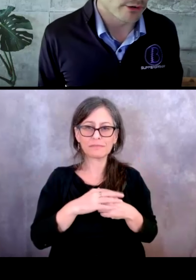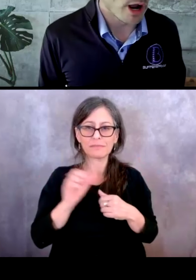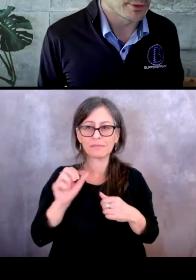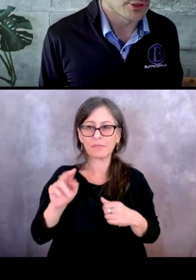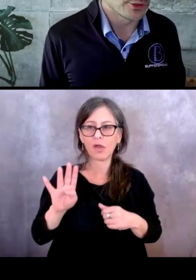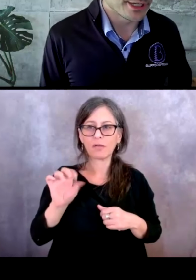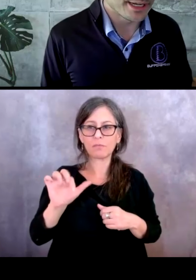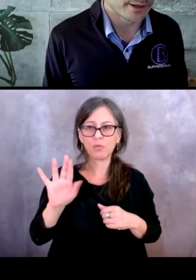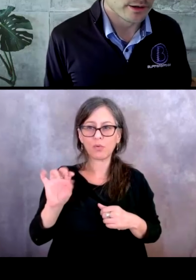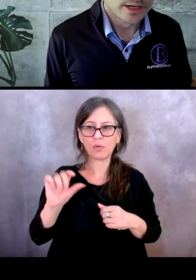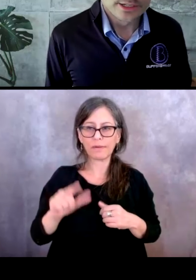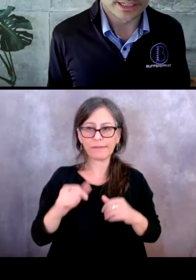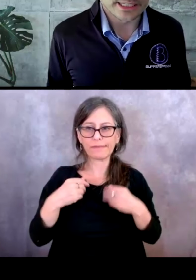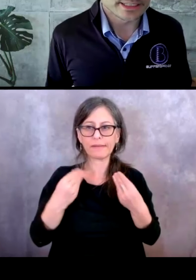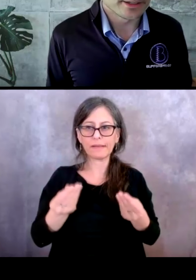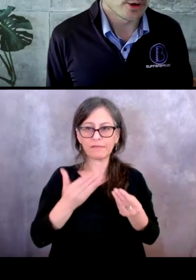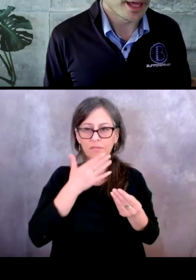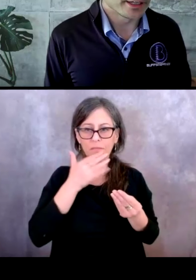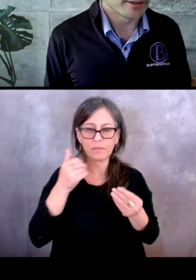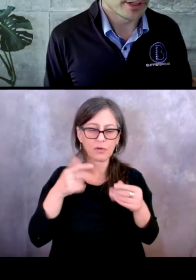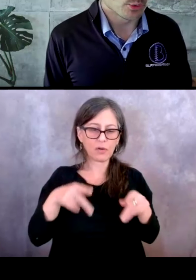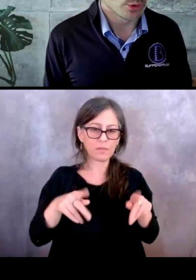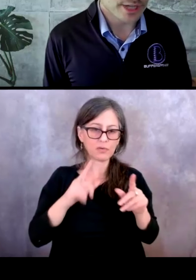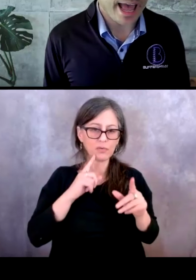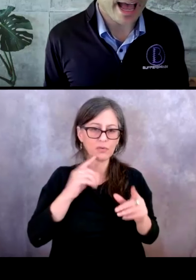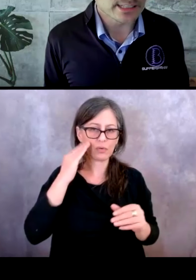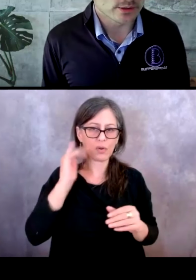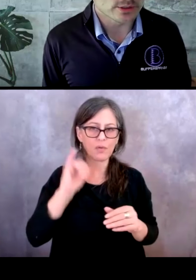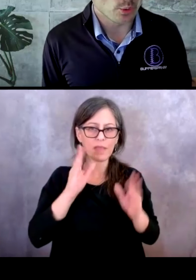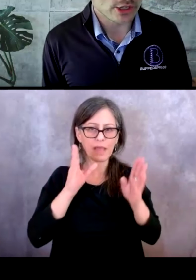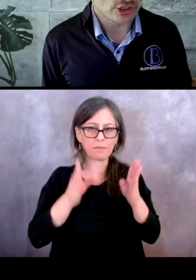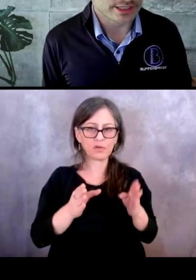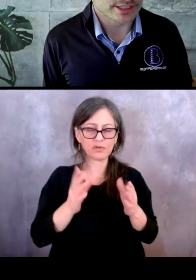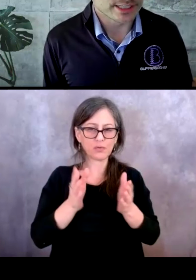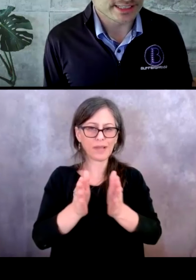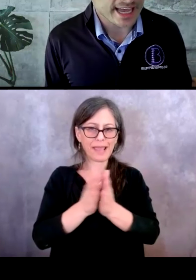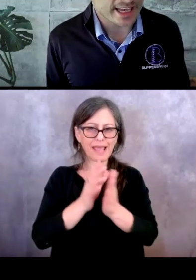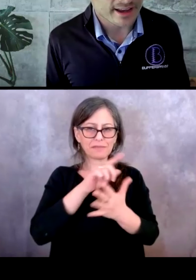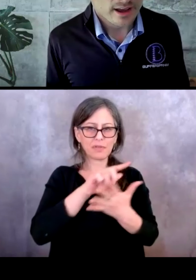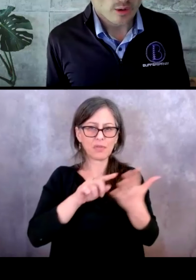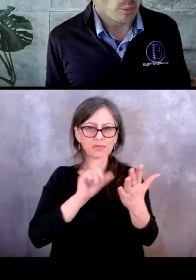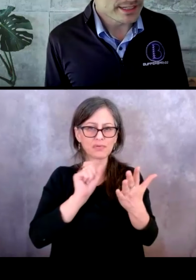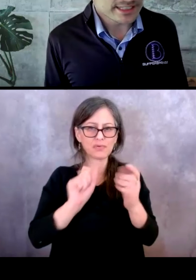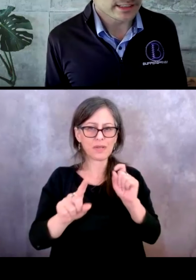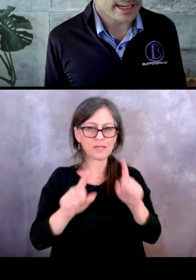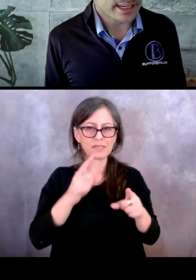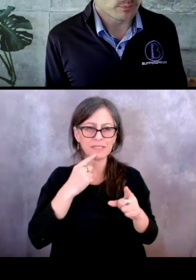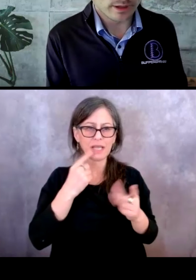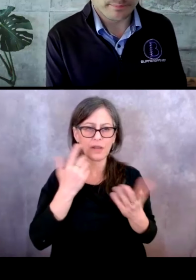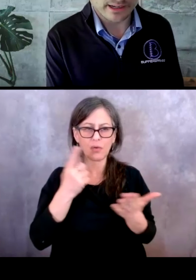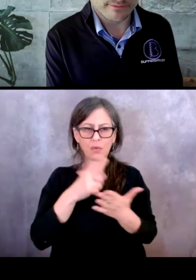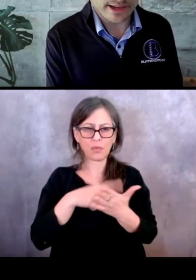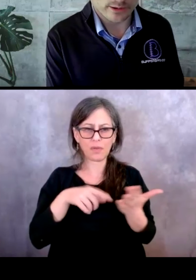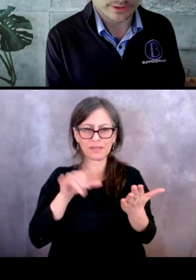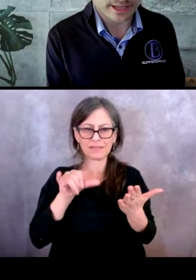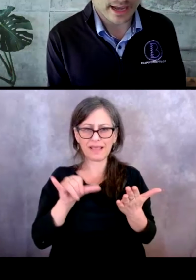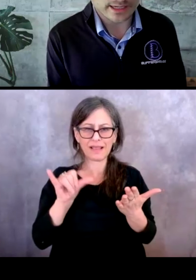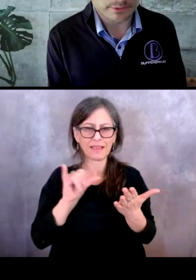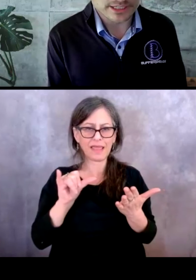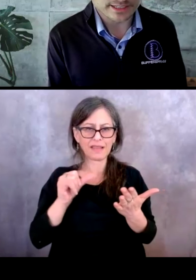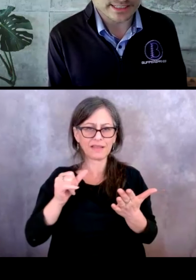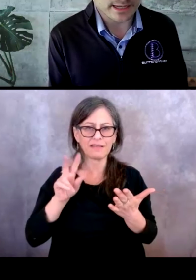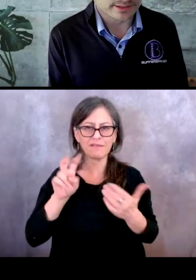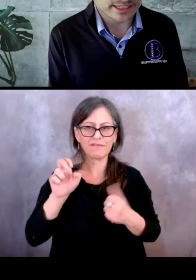you a better opportunity here to get to know that individual, to ask those questions, to say, what is it like being a veteran with